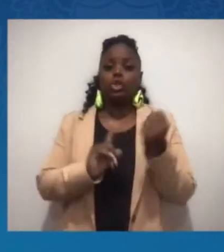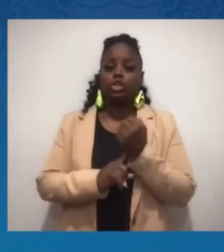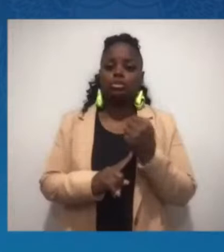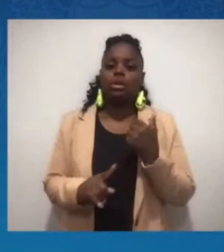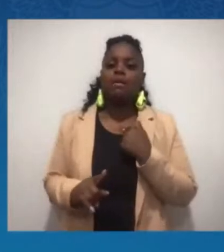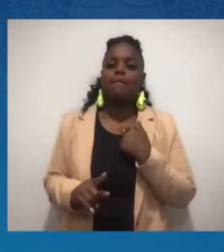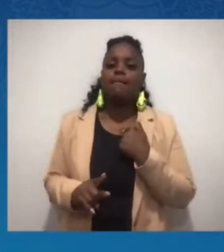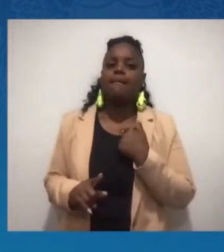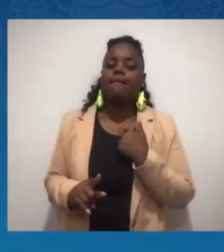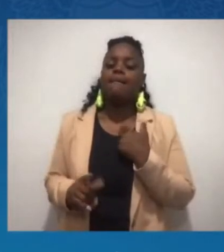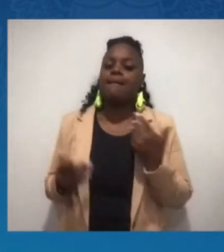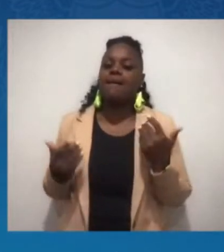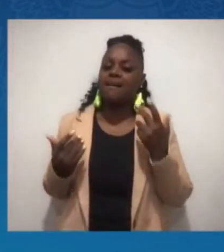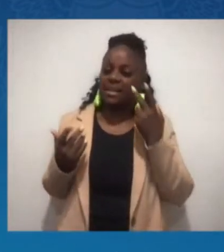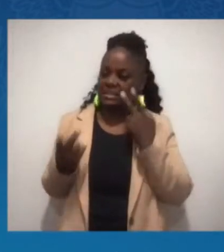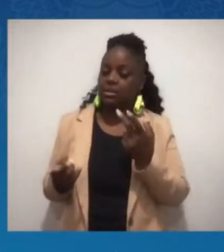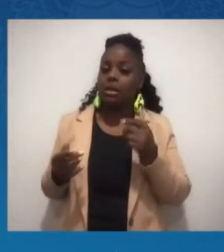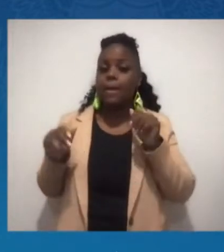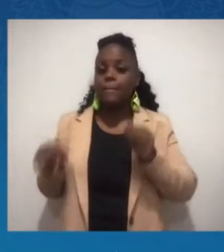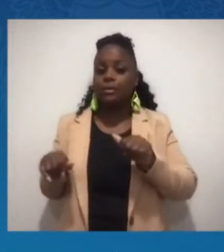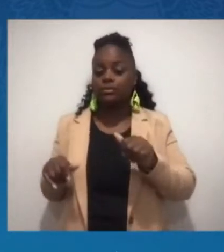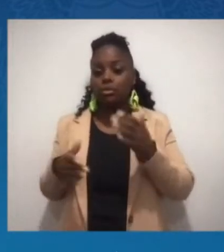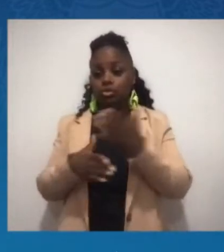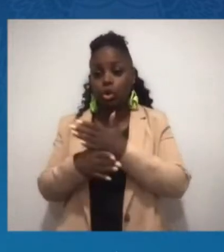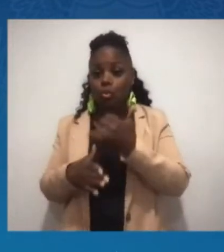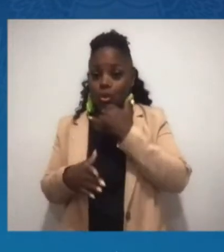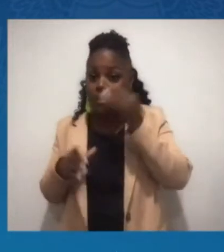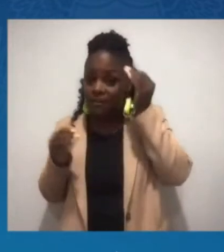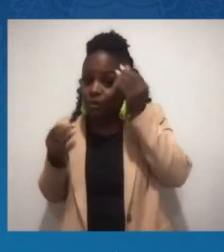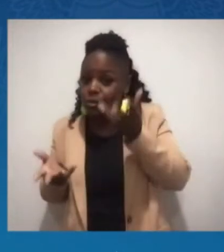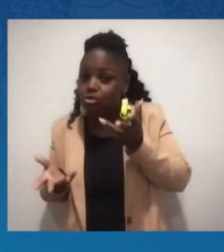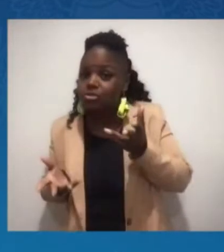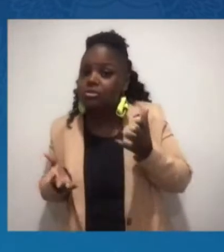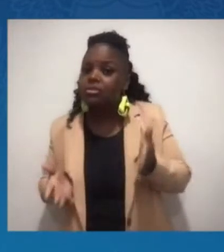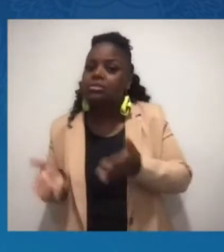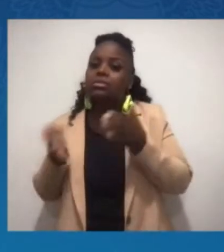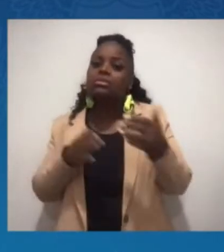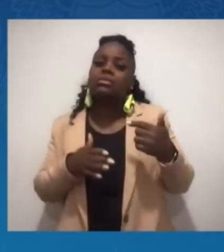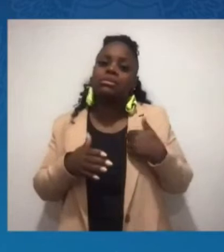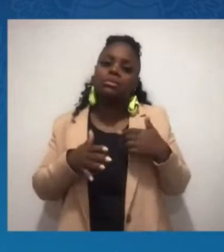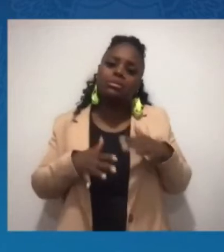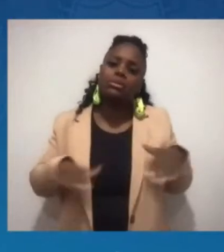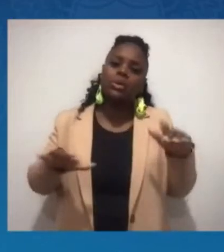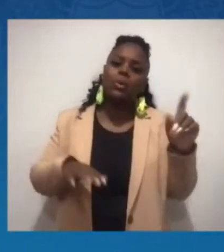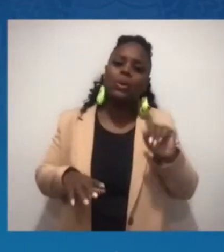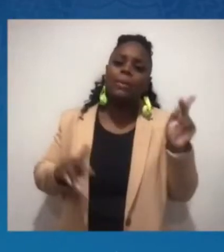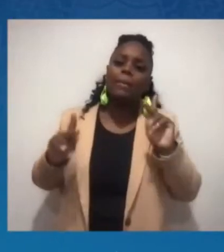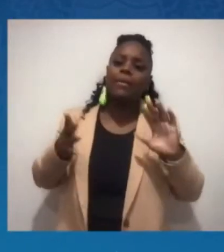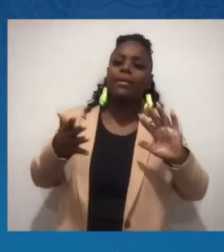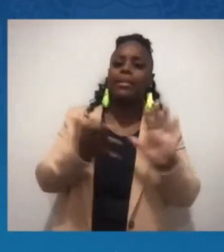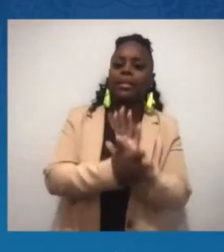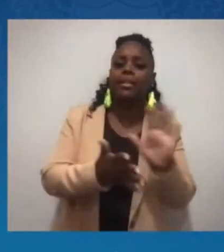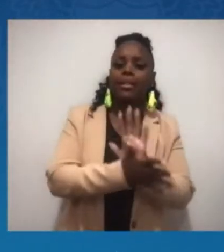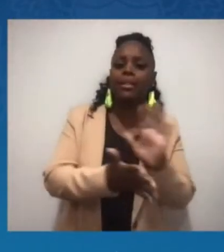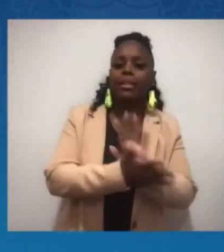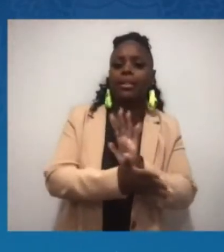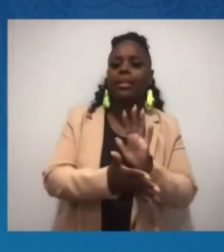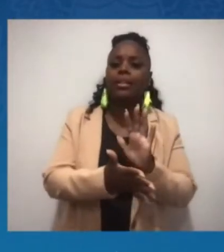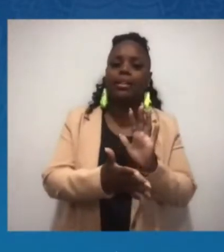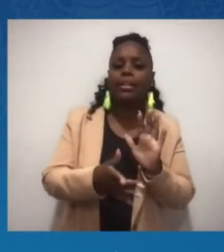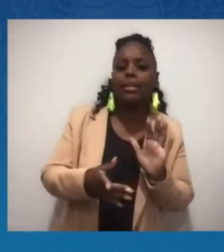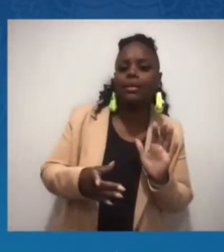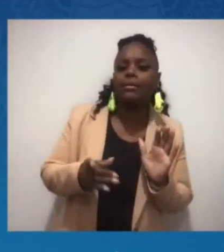and disinformation and predators. So back to our young leaders who are the